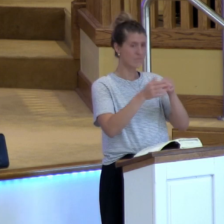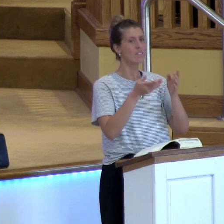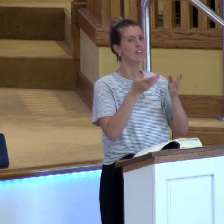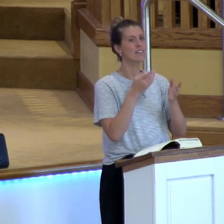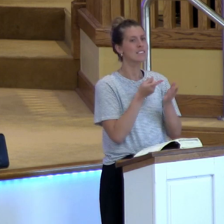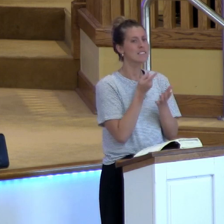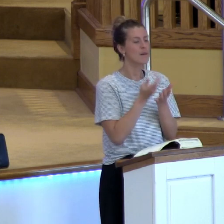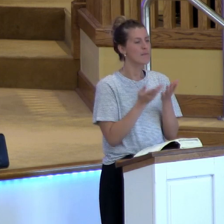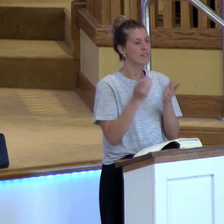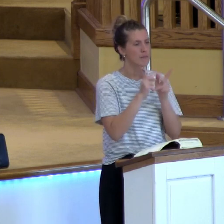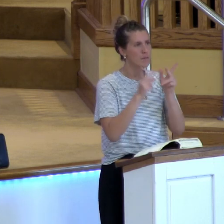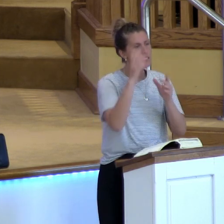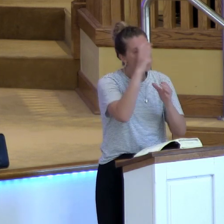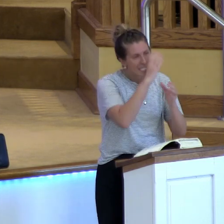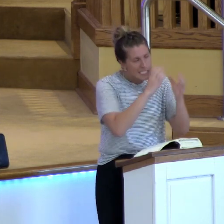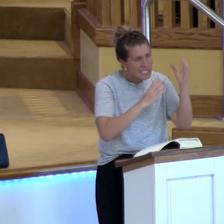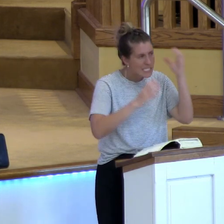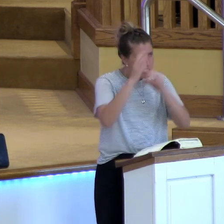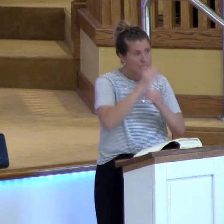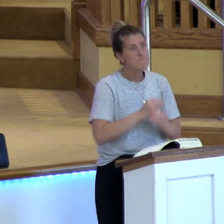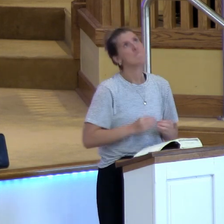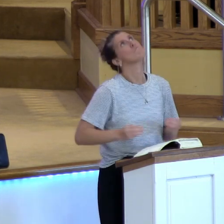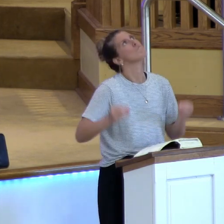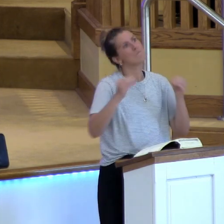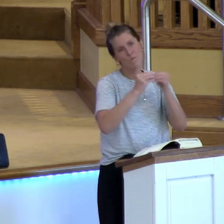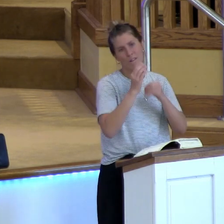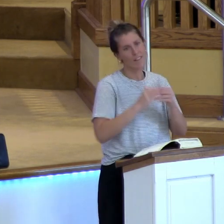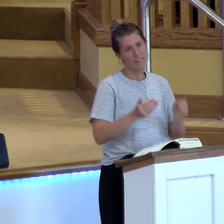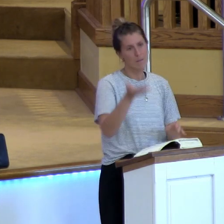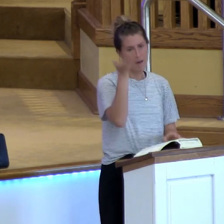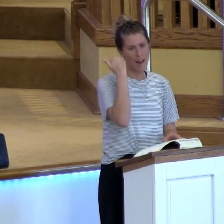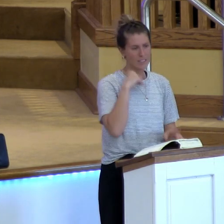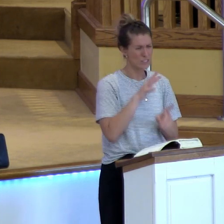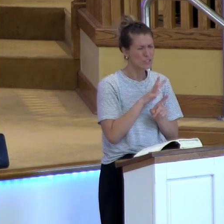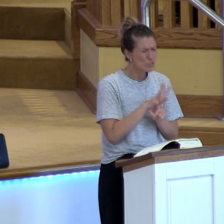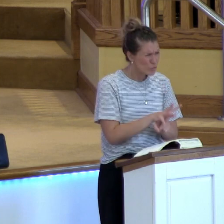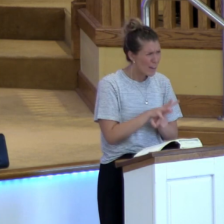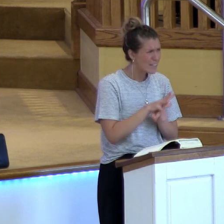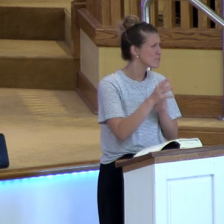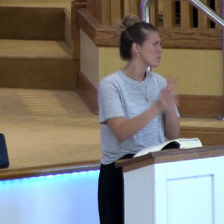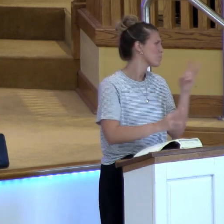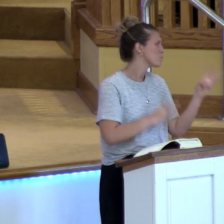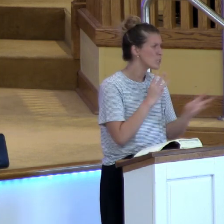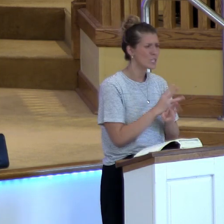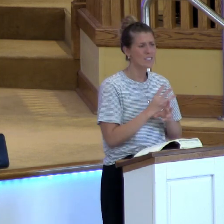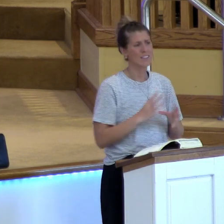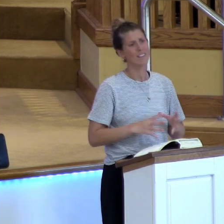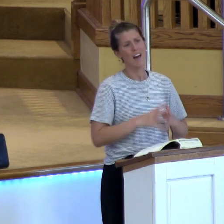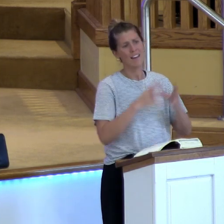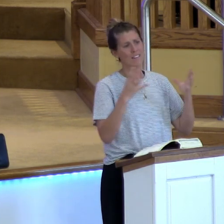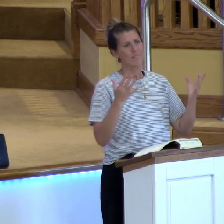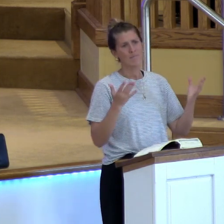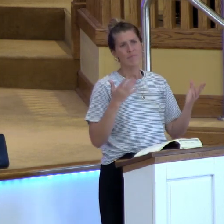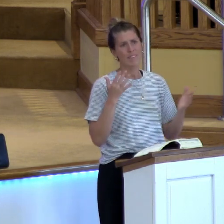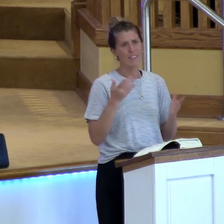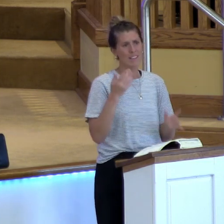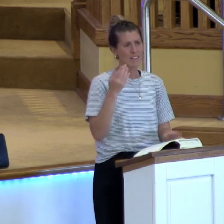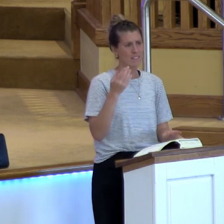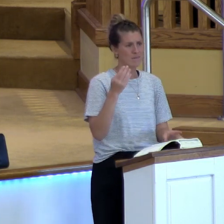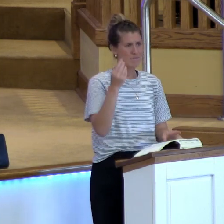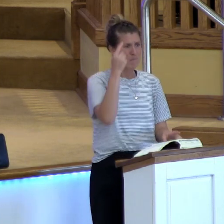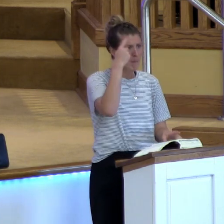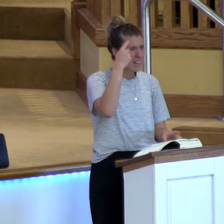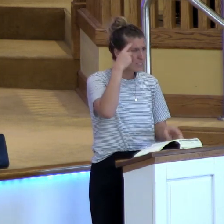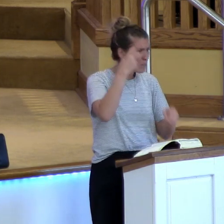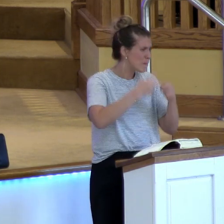something that people are seeking out now probably more than ever. In the stressful world, a lot of mental attacks